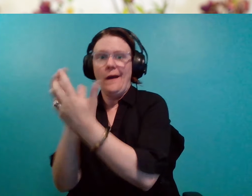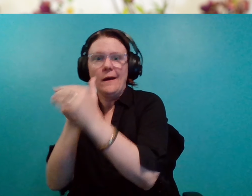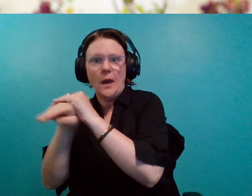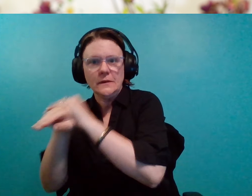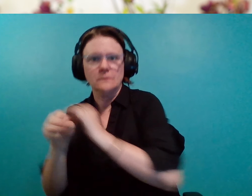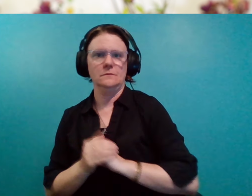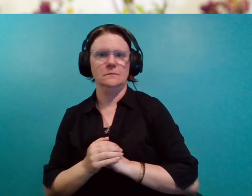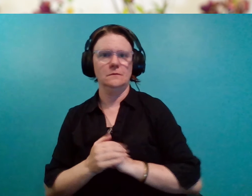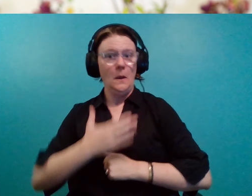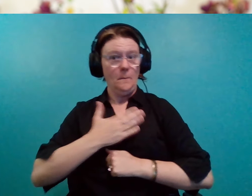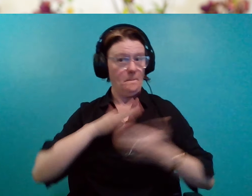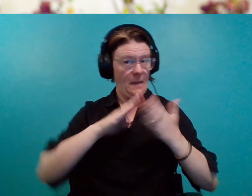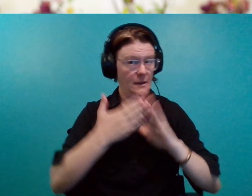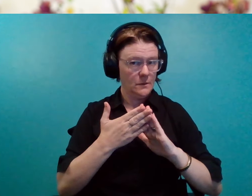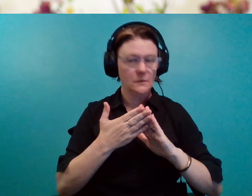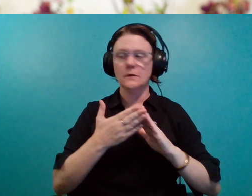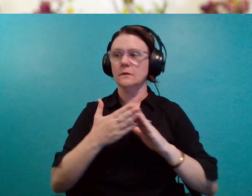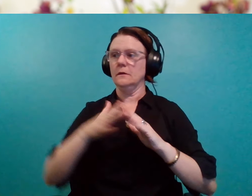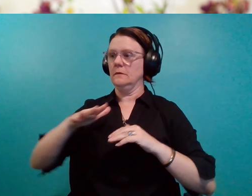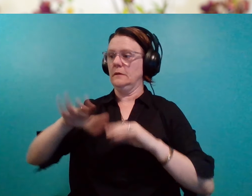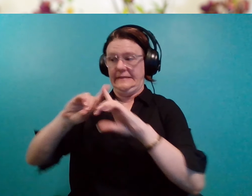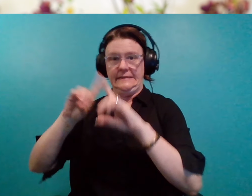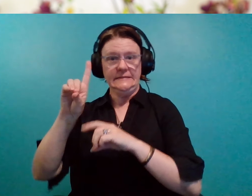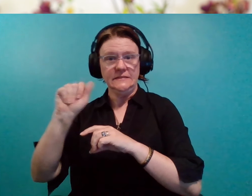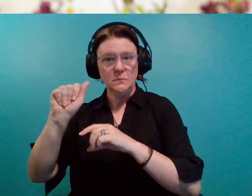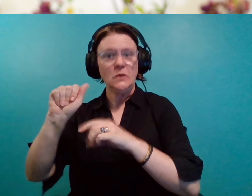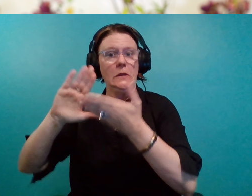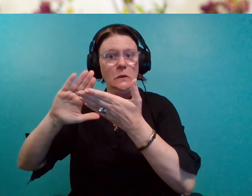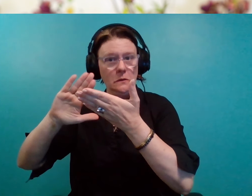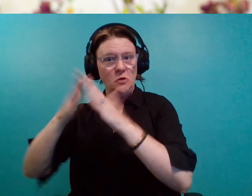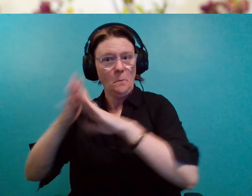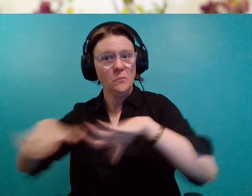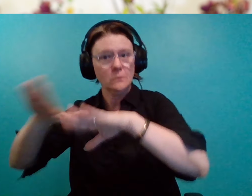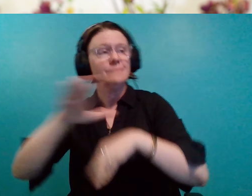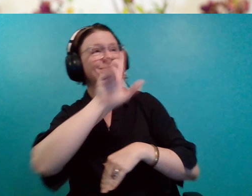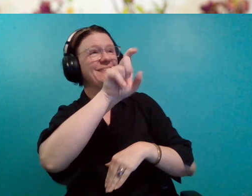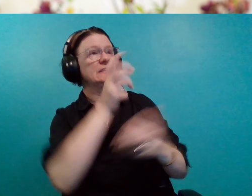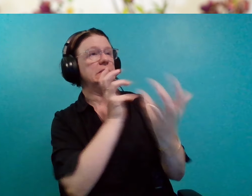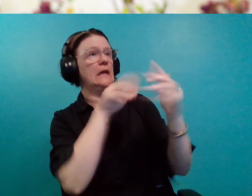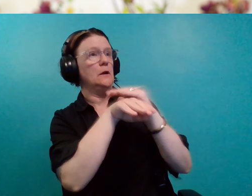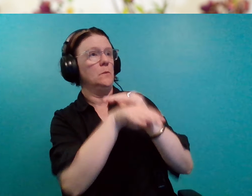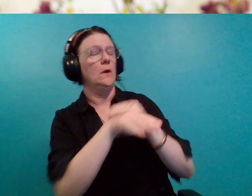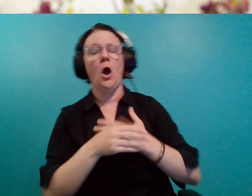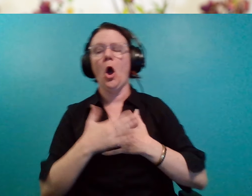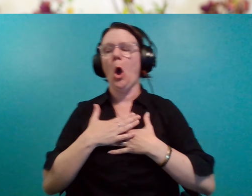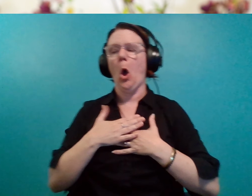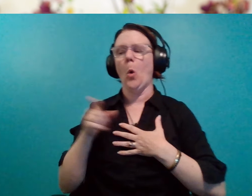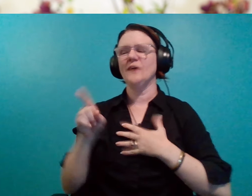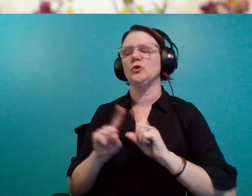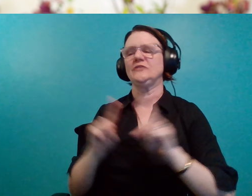But when the disability community asks for accommodations, we're